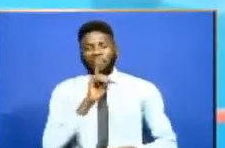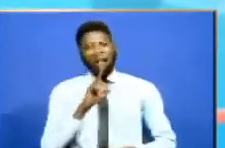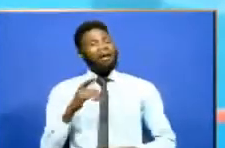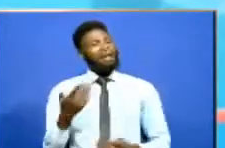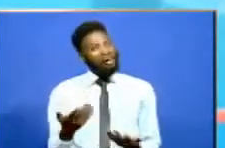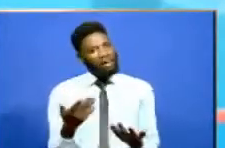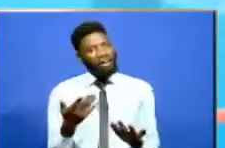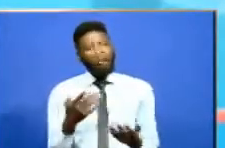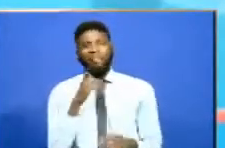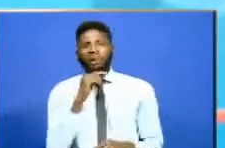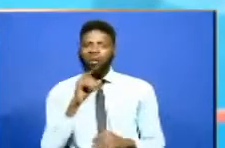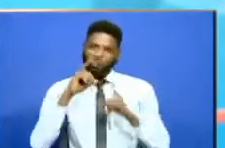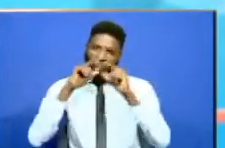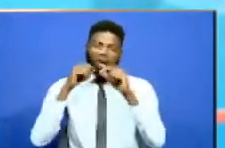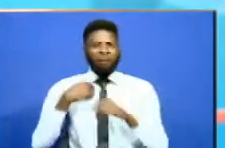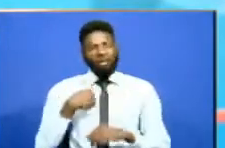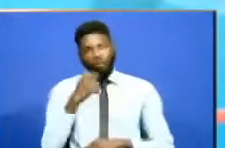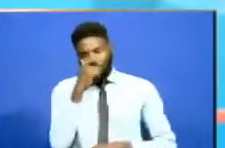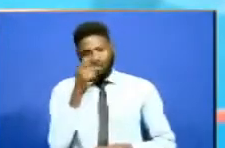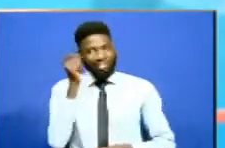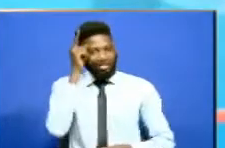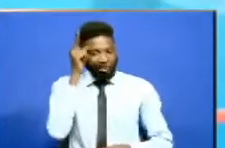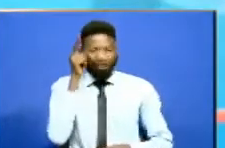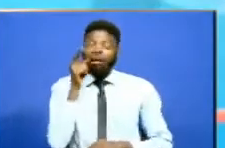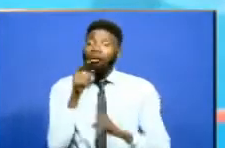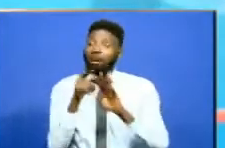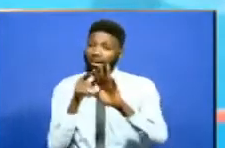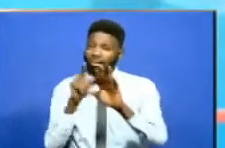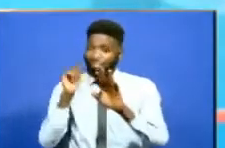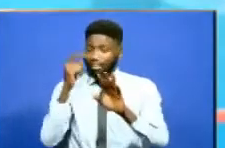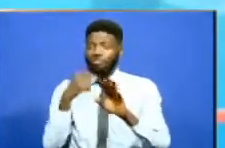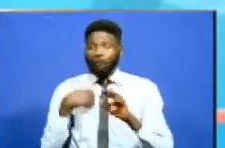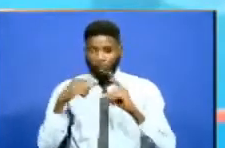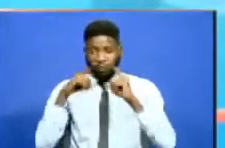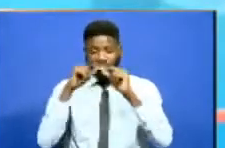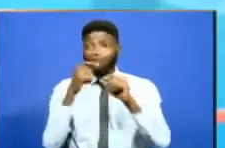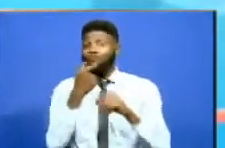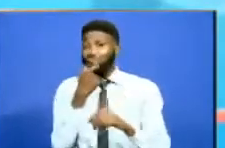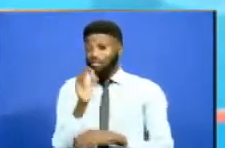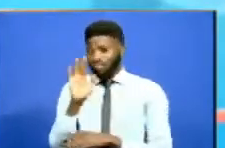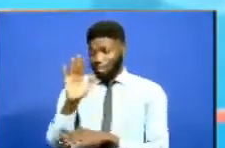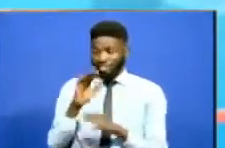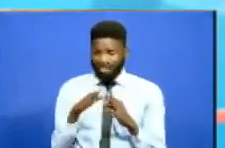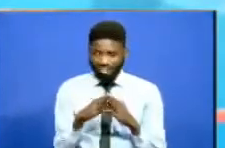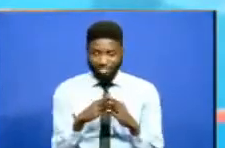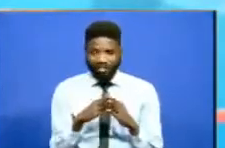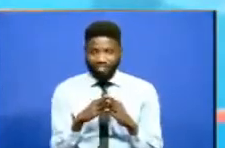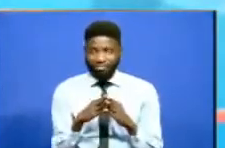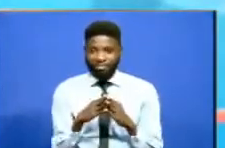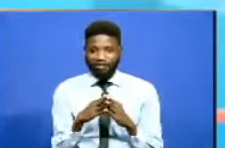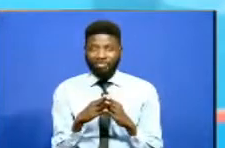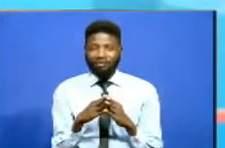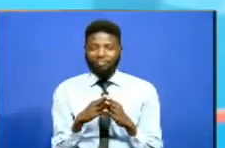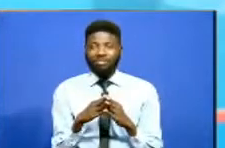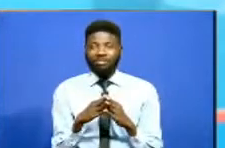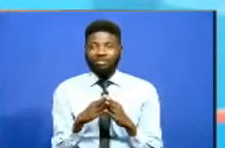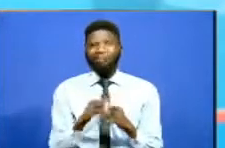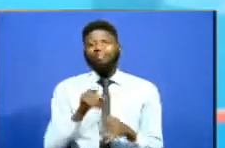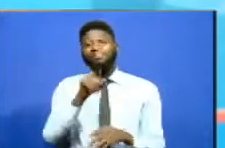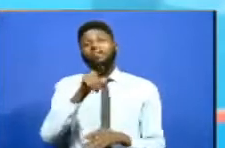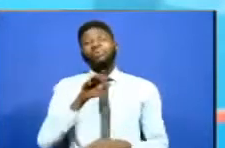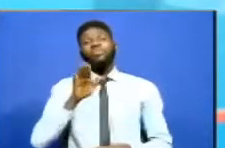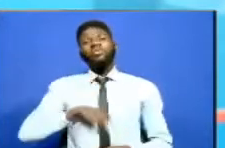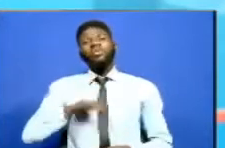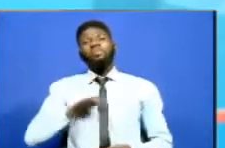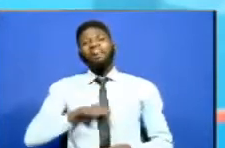my language. Excuse me, Kenya, but let me say this in Kijaluo. Daka daka nito wacho nwango. You know, as in, what